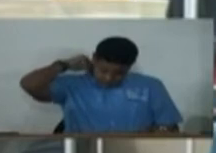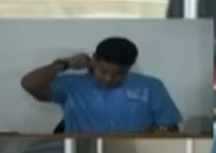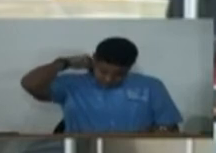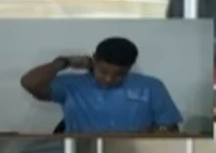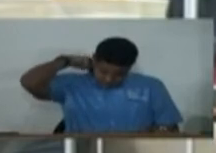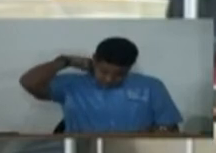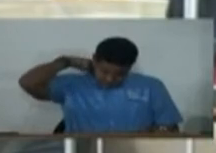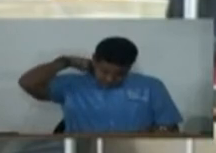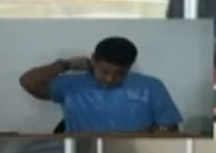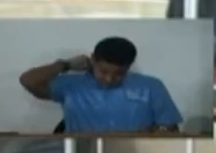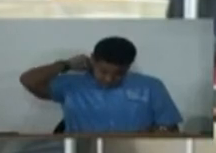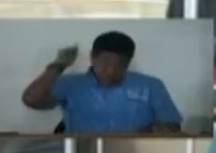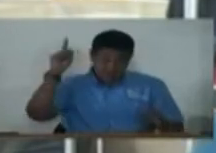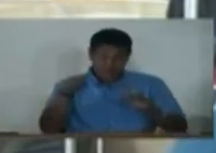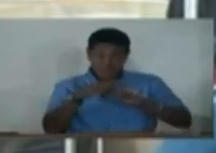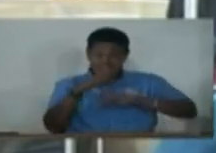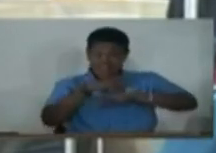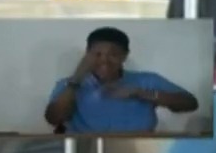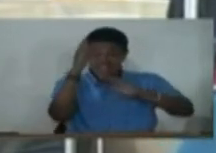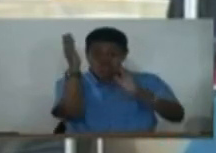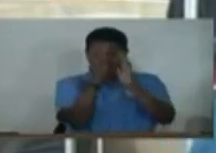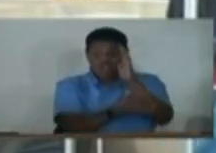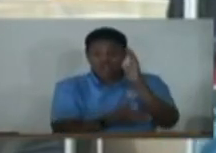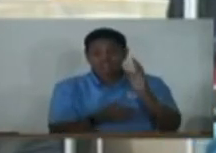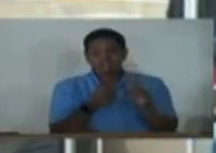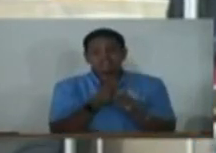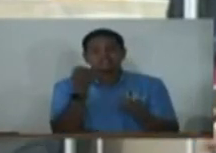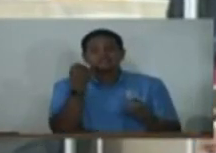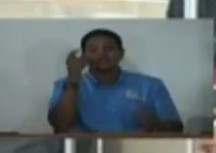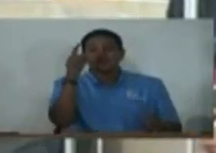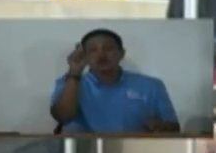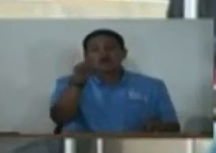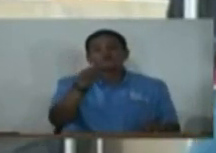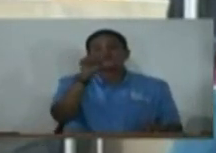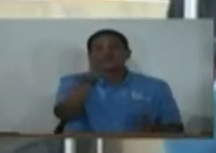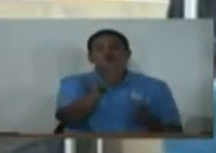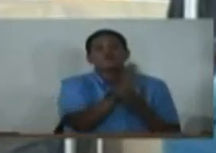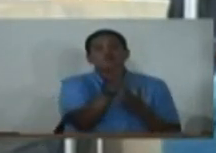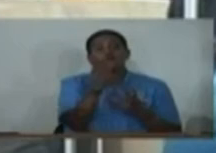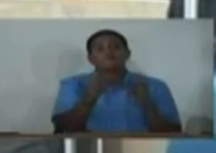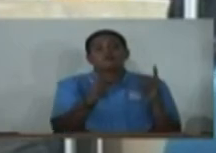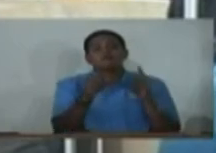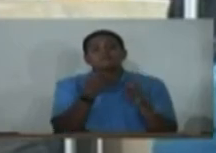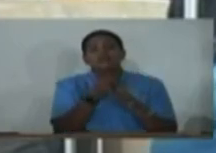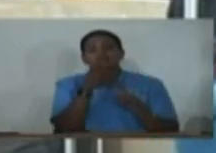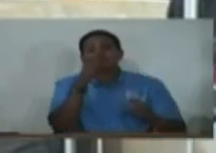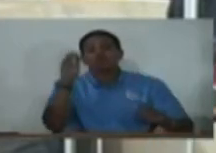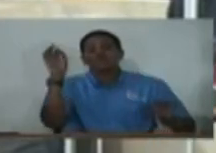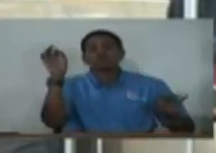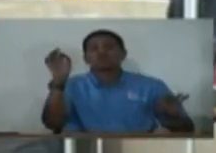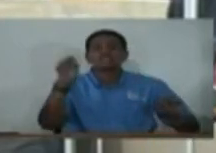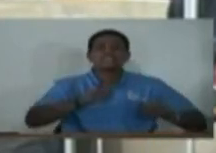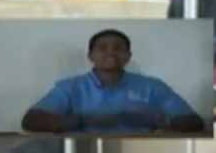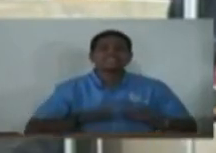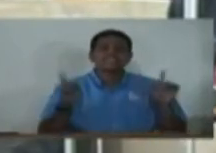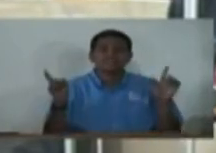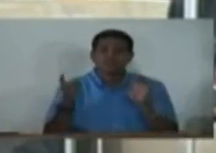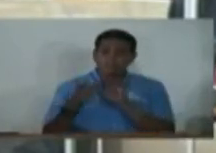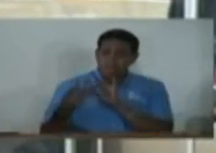And at the end of the day, Madam Speaker, if you ask one of those persons who preach the alternative message,